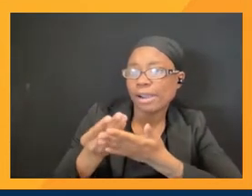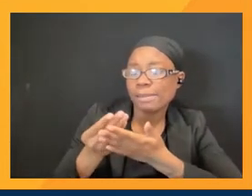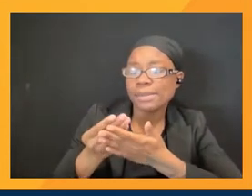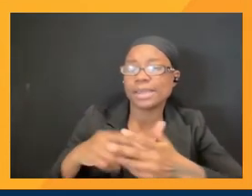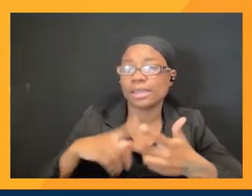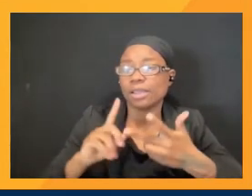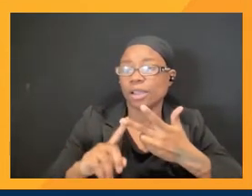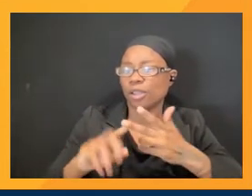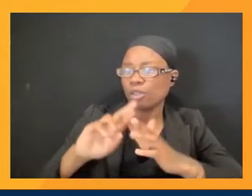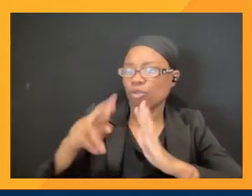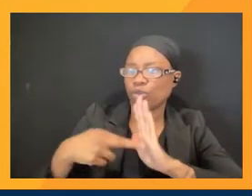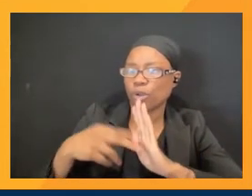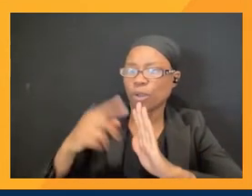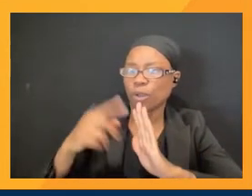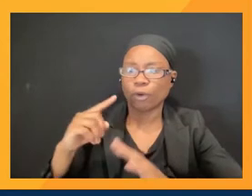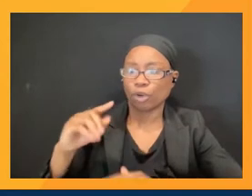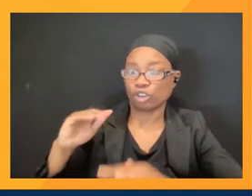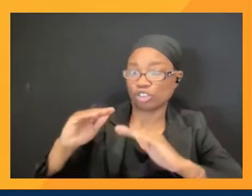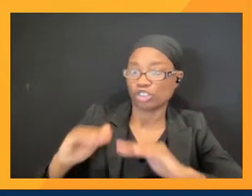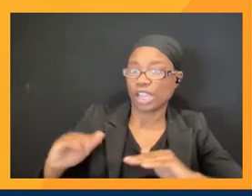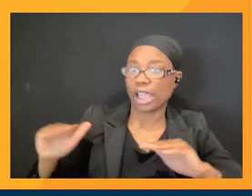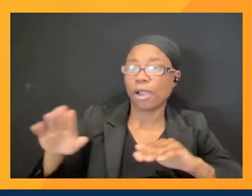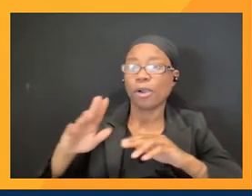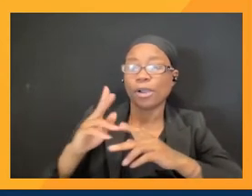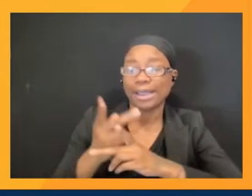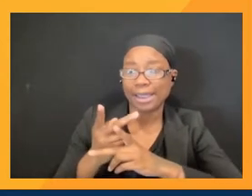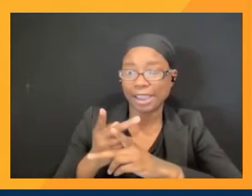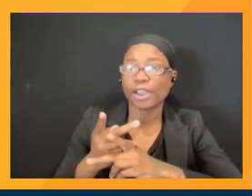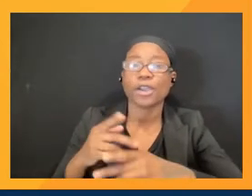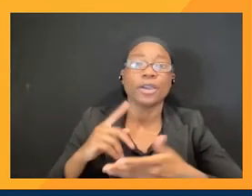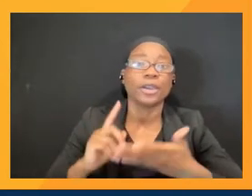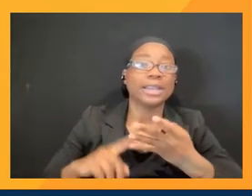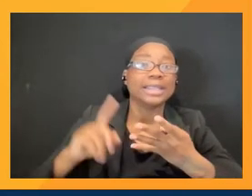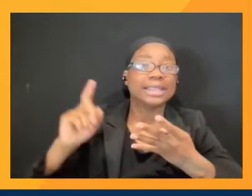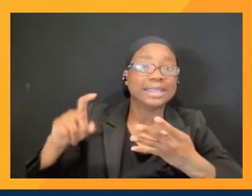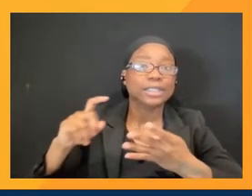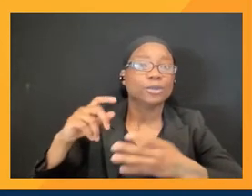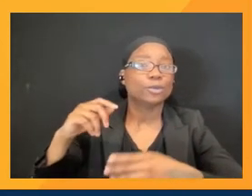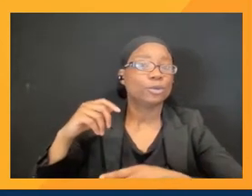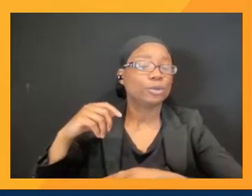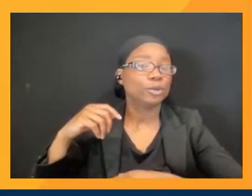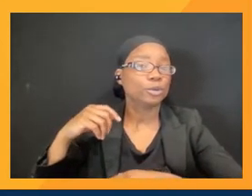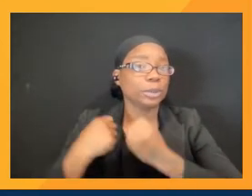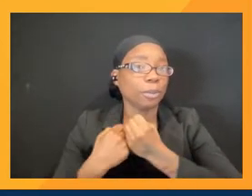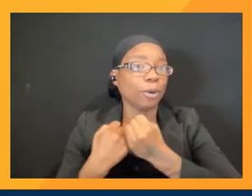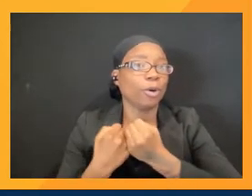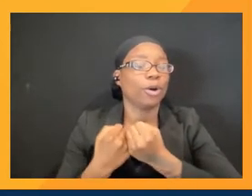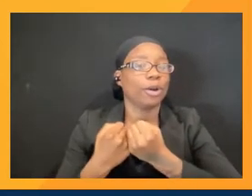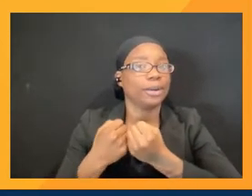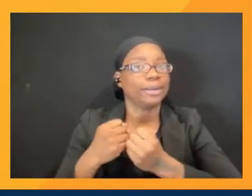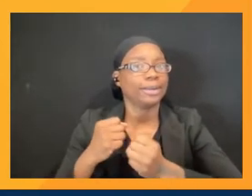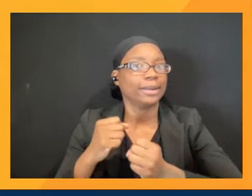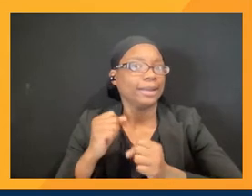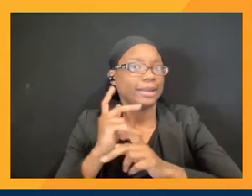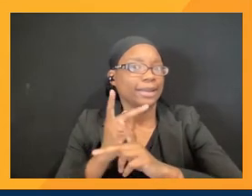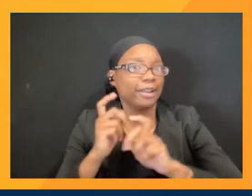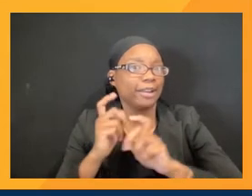we announced in June, before the end of the moratoriums, that we were going to come up with